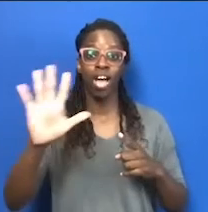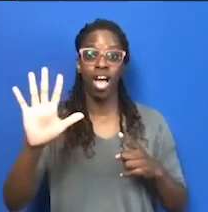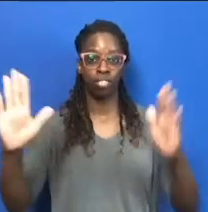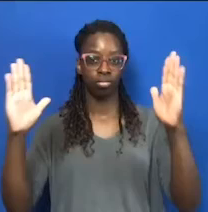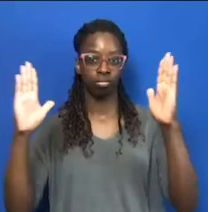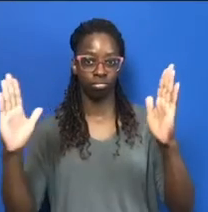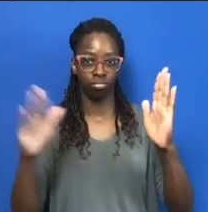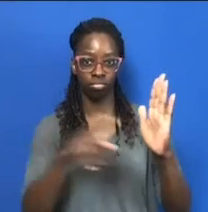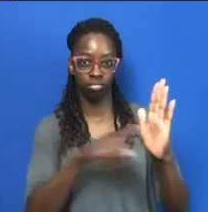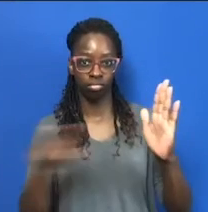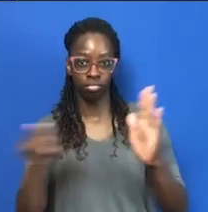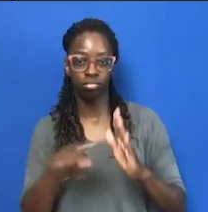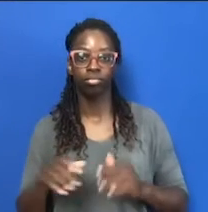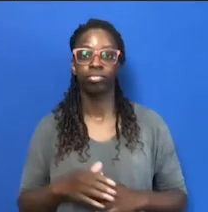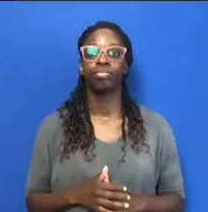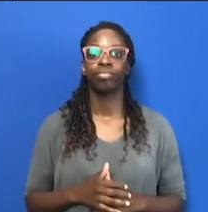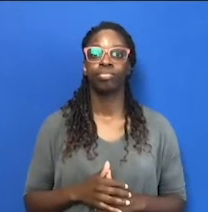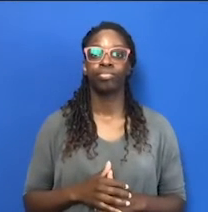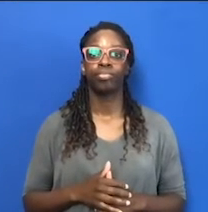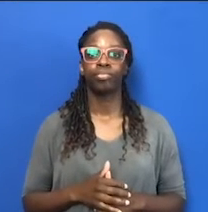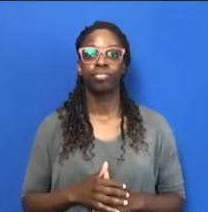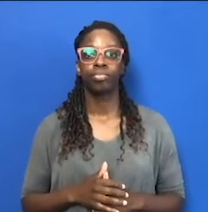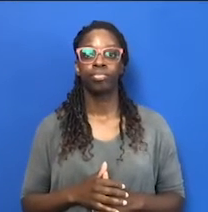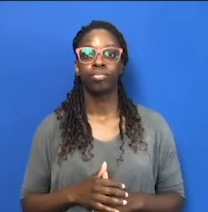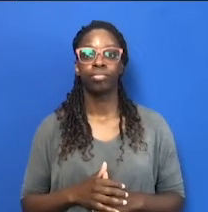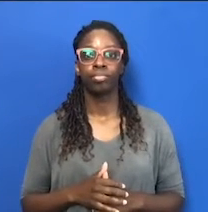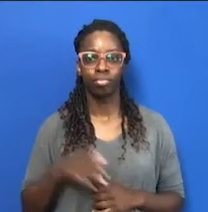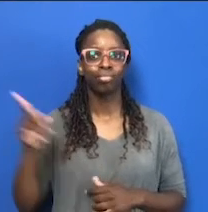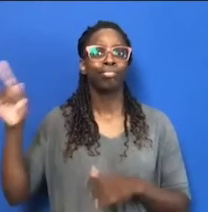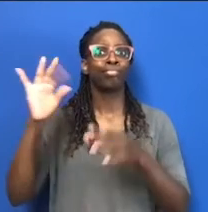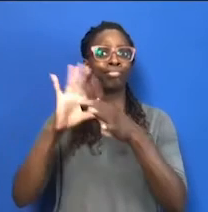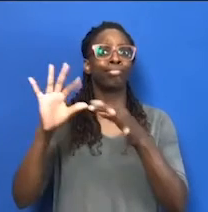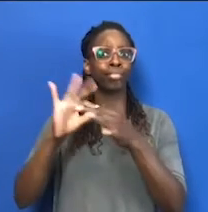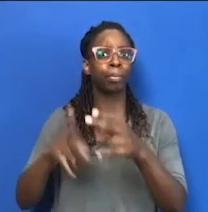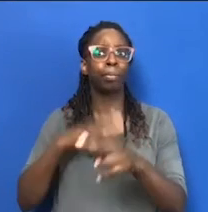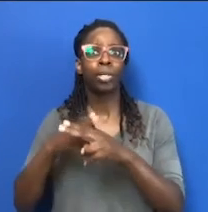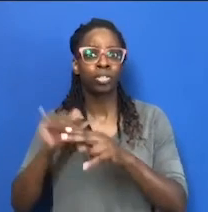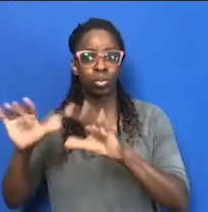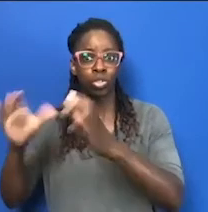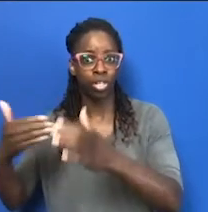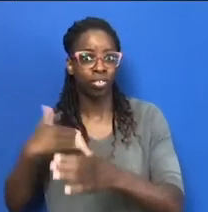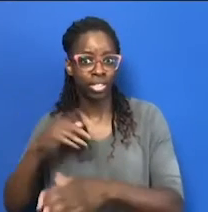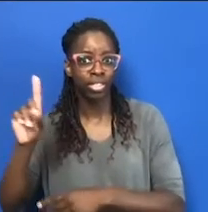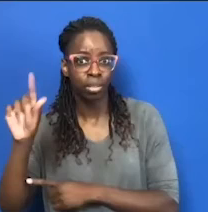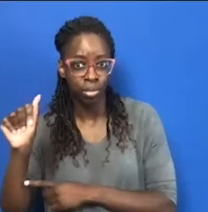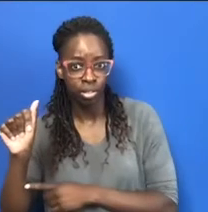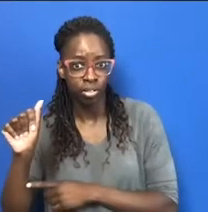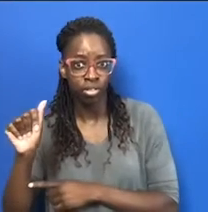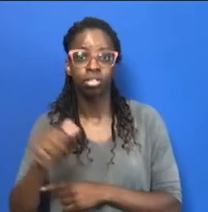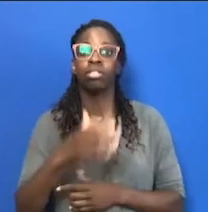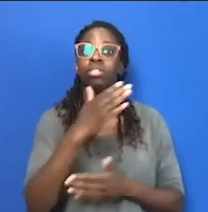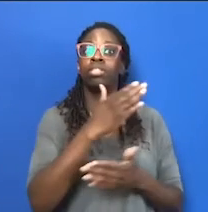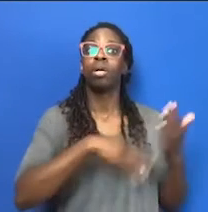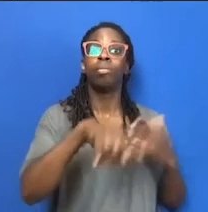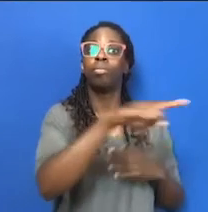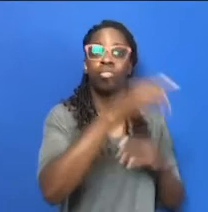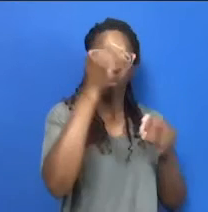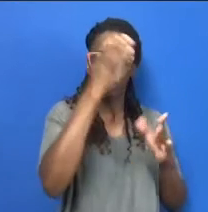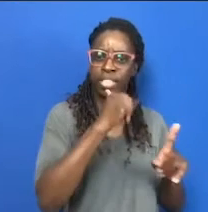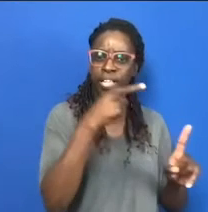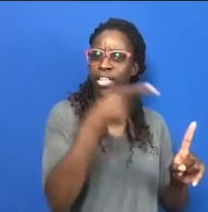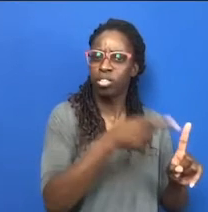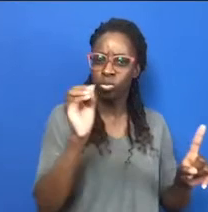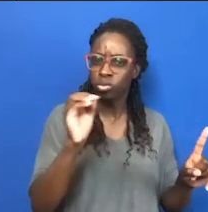what references talked about young children with disabilities. We allowed our search to cover STEM learning